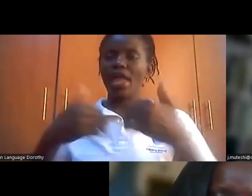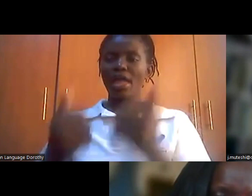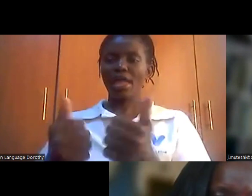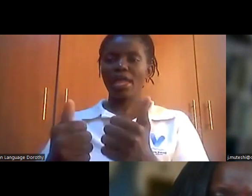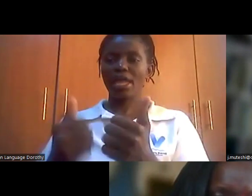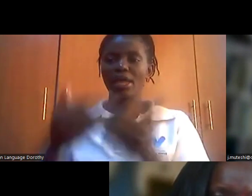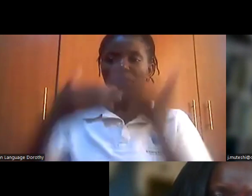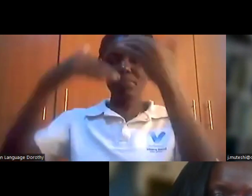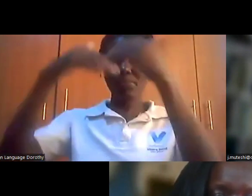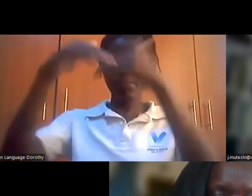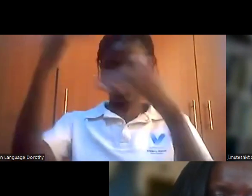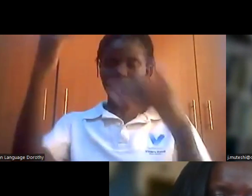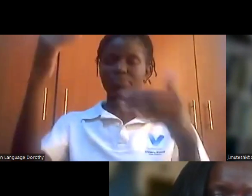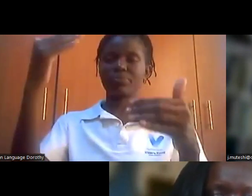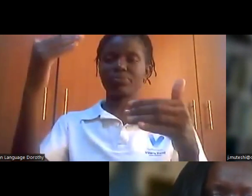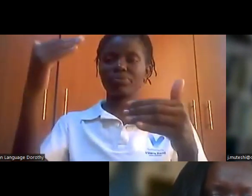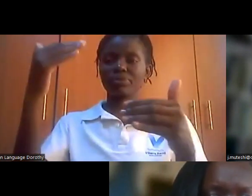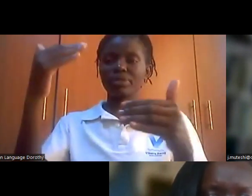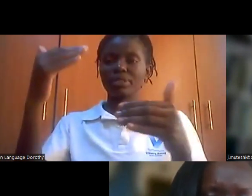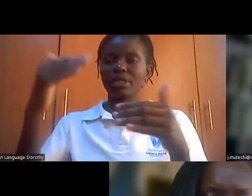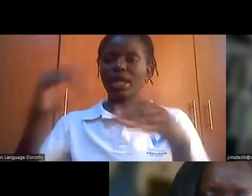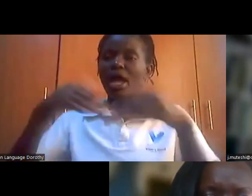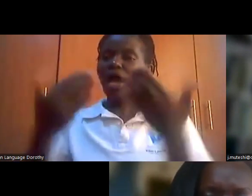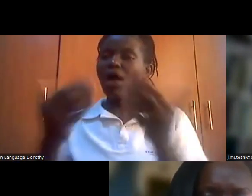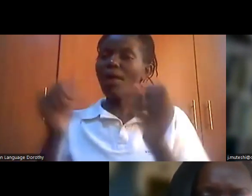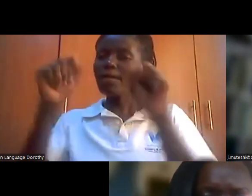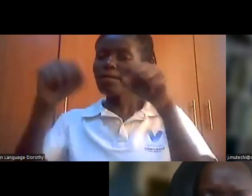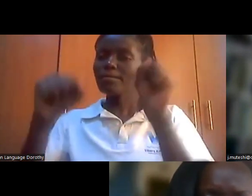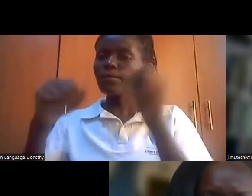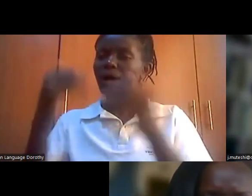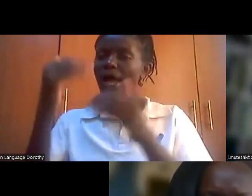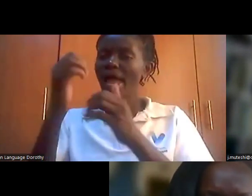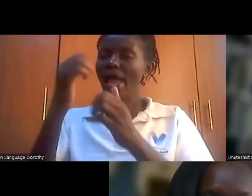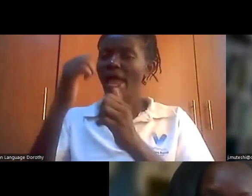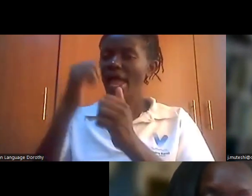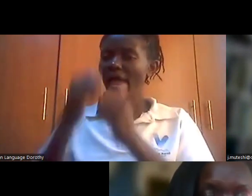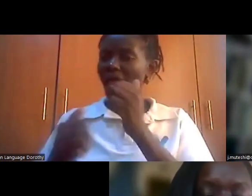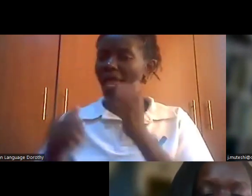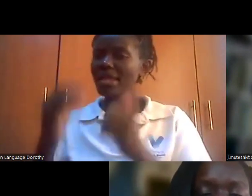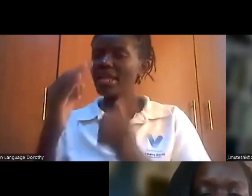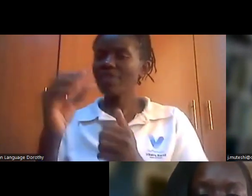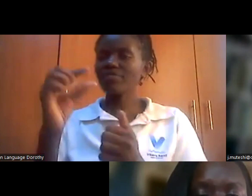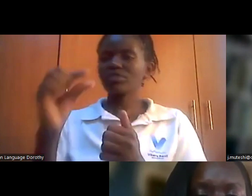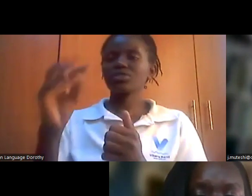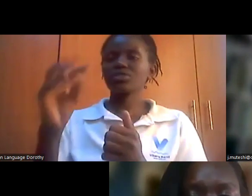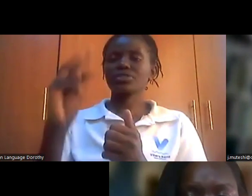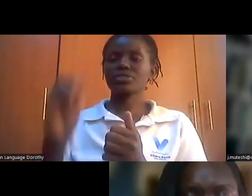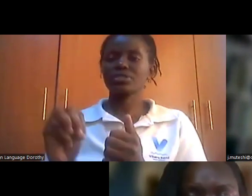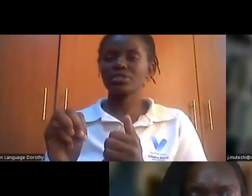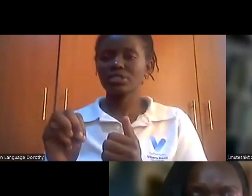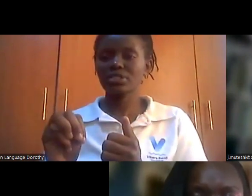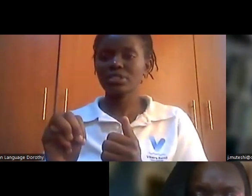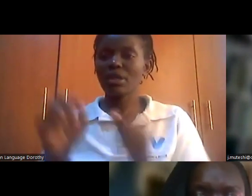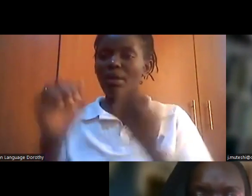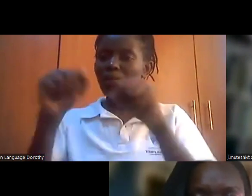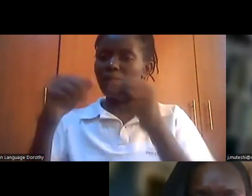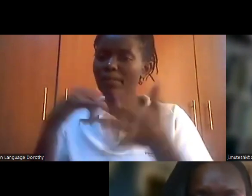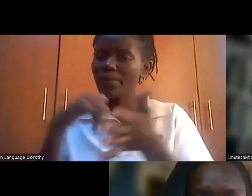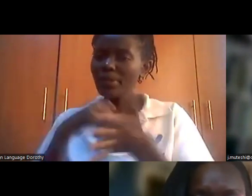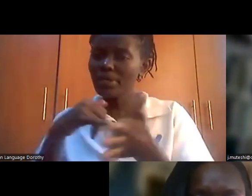medicalized FGM. So in terms of the methods we used mixed methods, including a desk